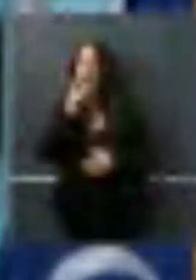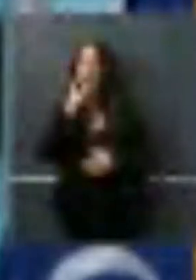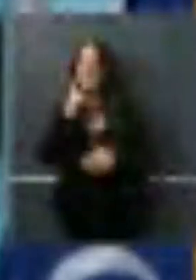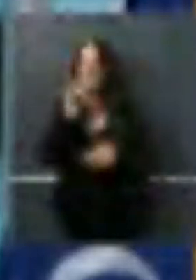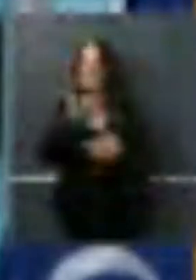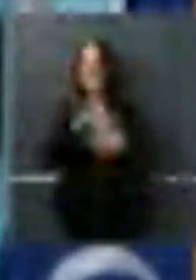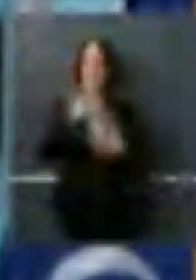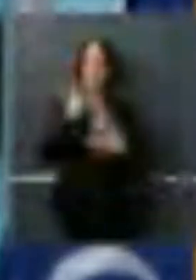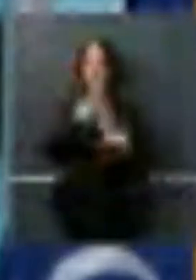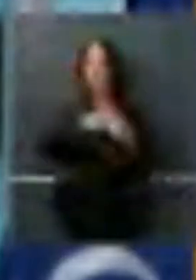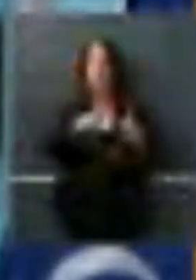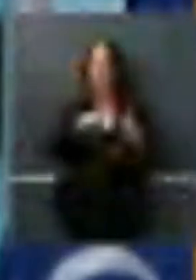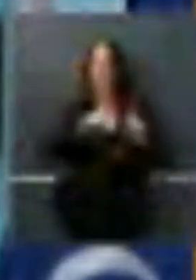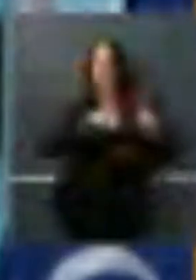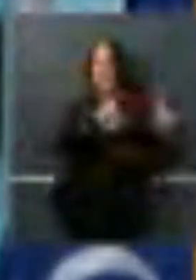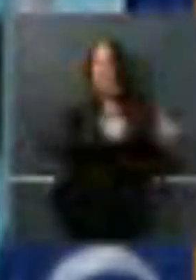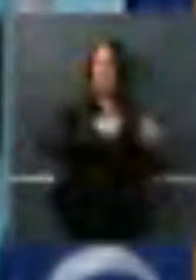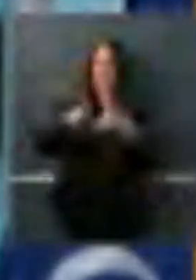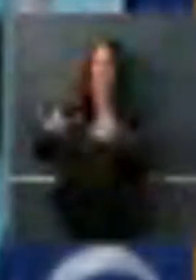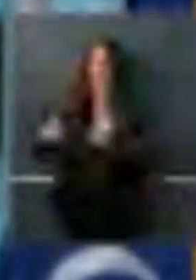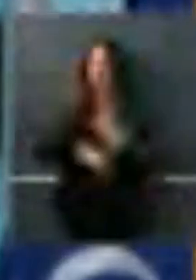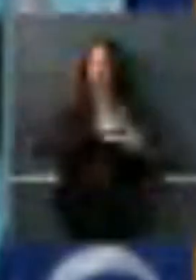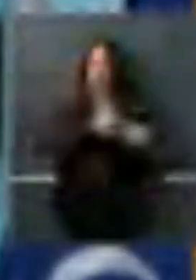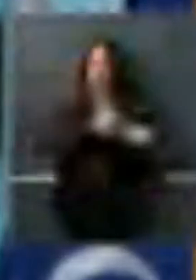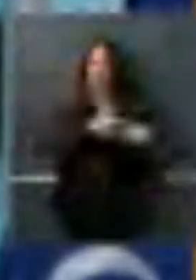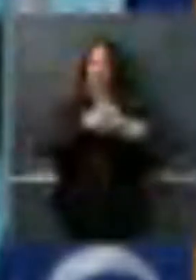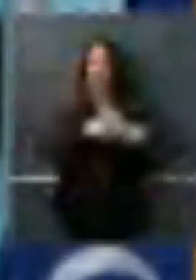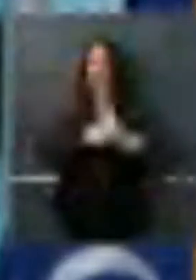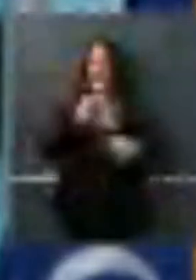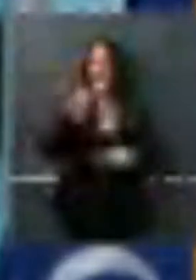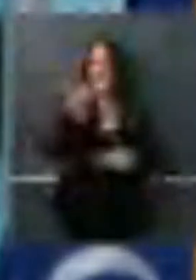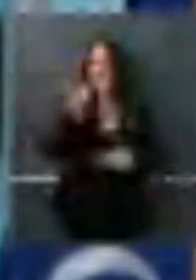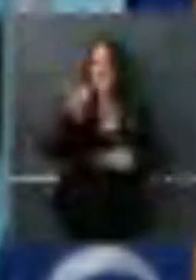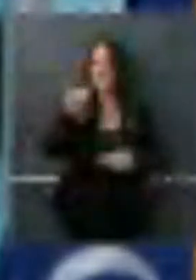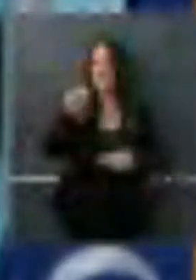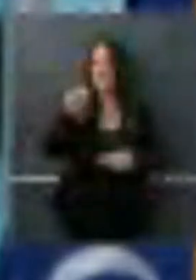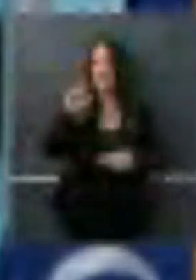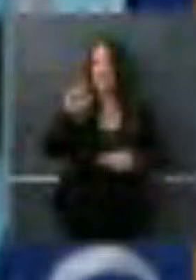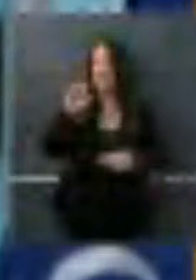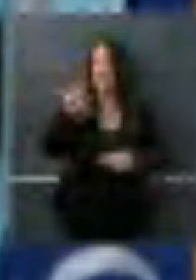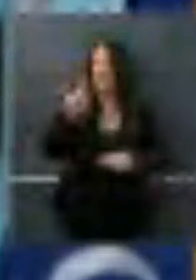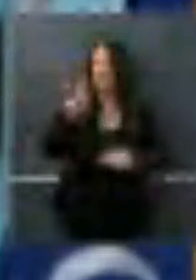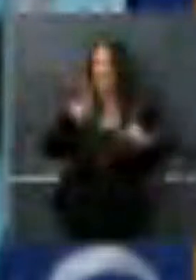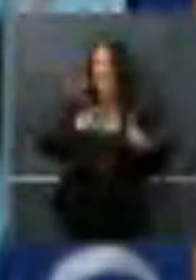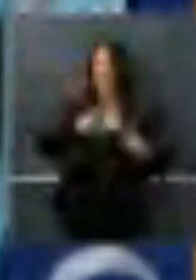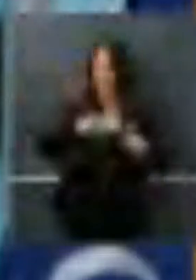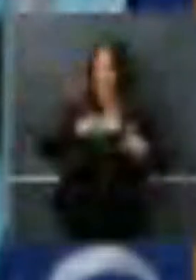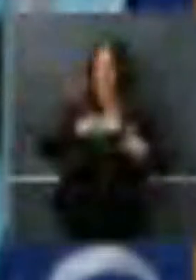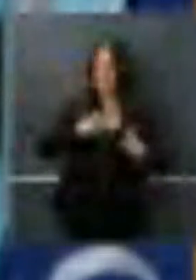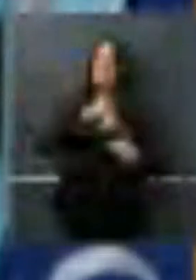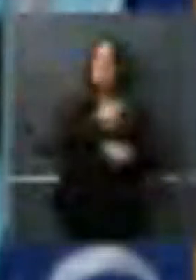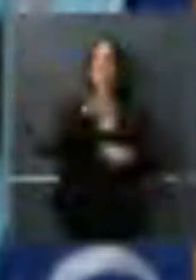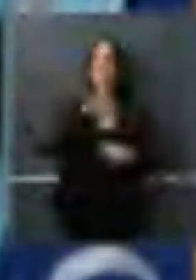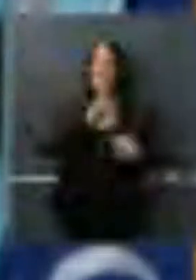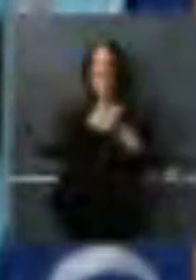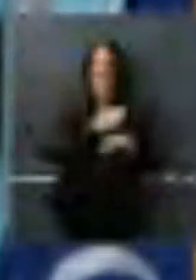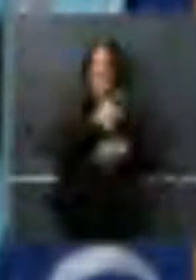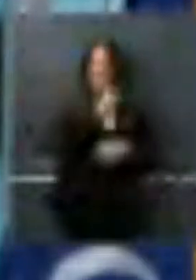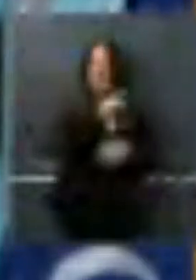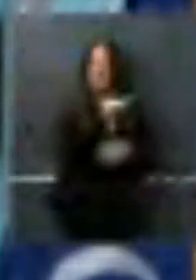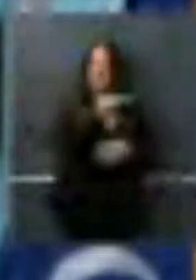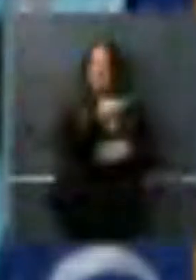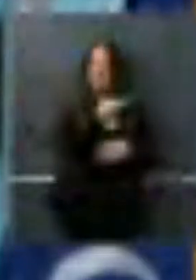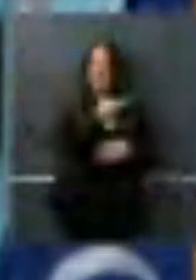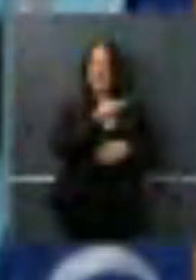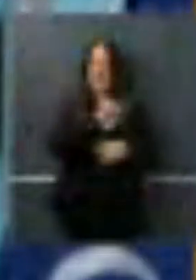3,300 individuals earlier this month, and the one in partnership with USC in LA County that was